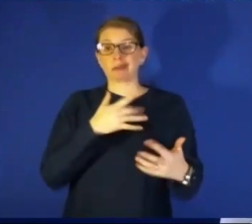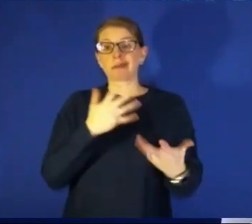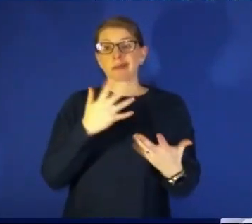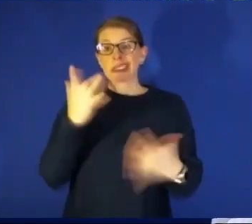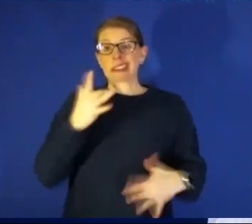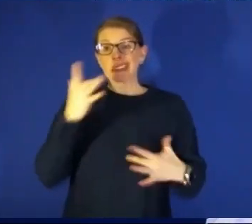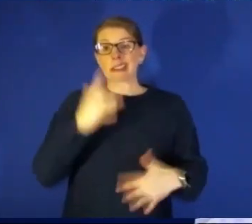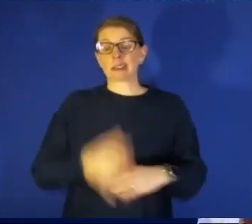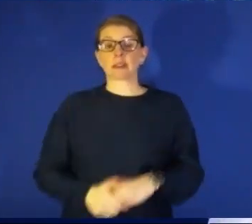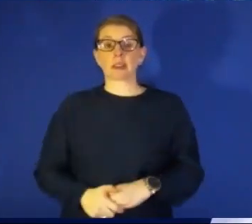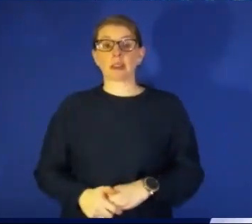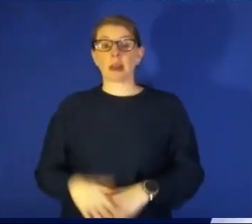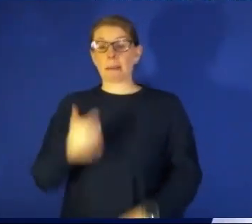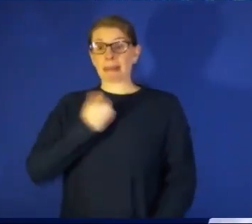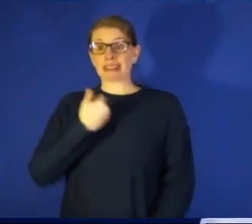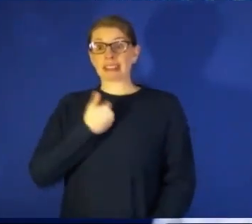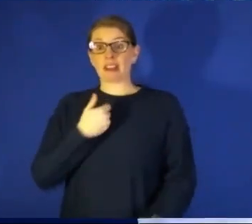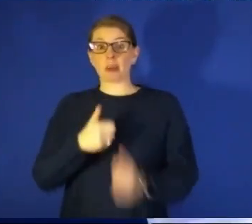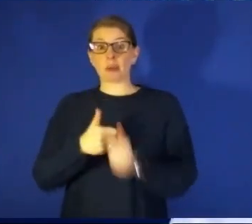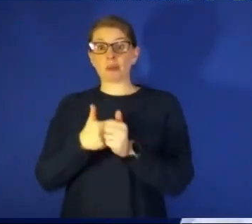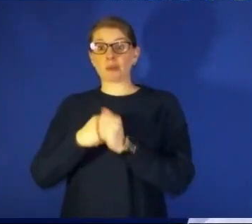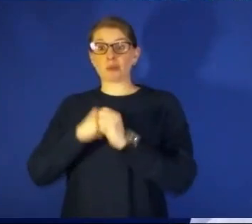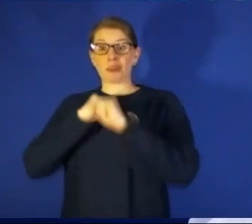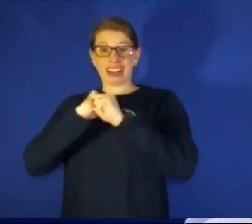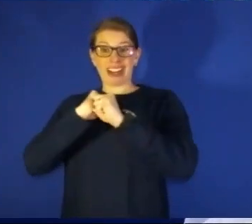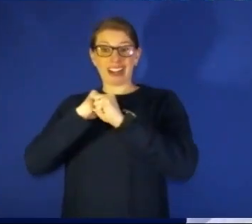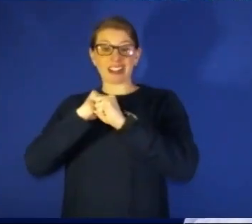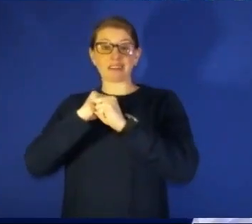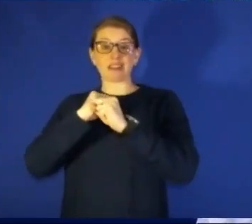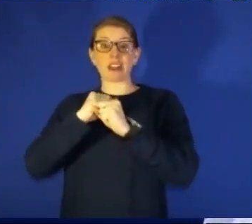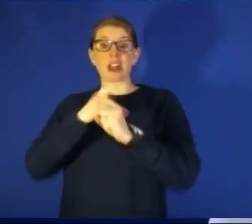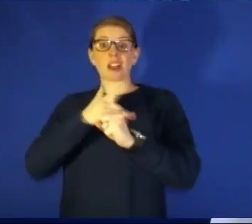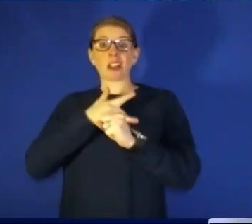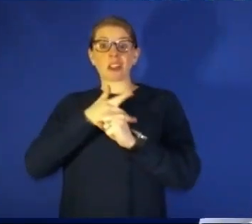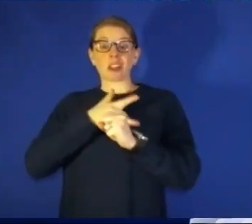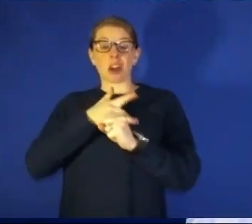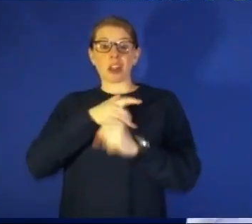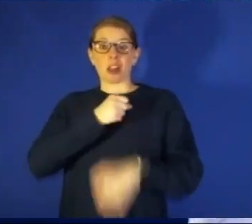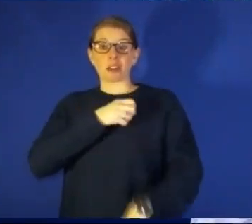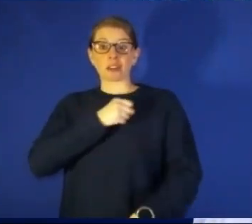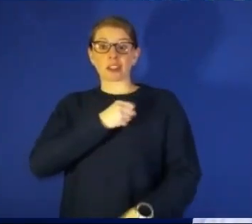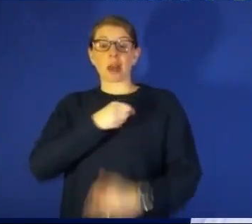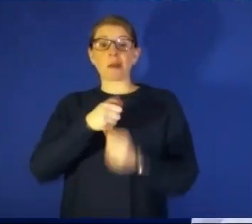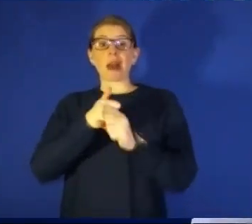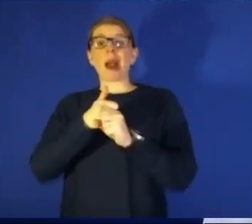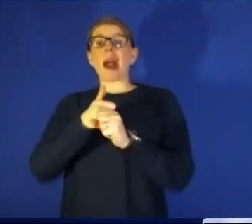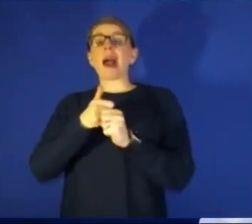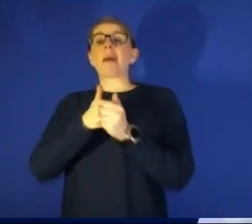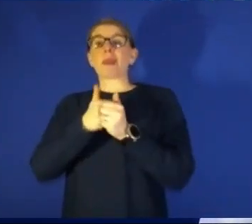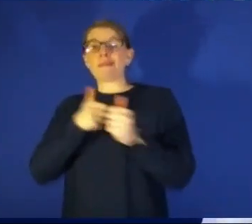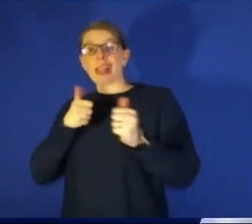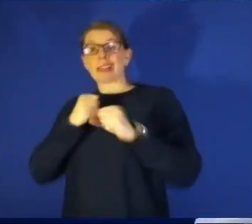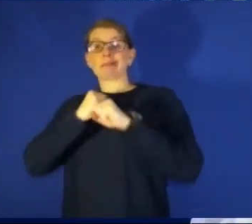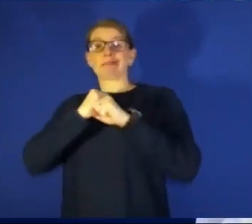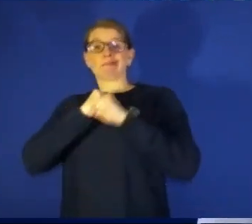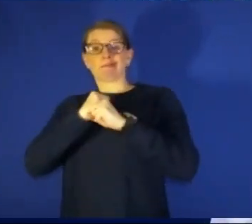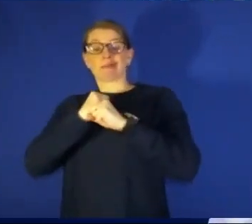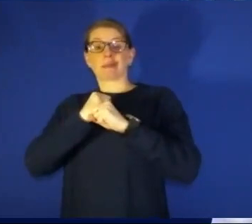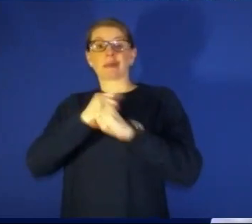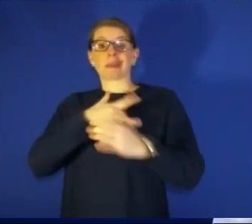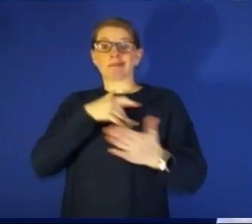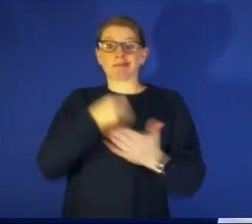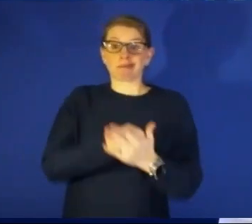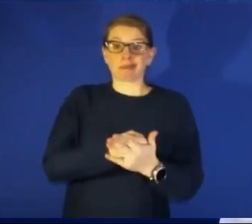of what I do as preventive cardiology. So I'm trying to prevent the heart attack by keeping the blood pressure low, keeping the cholesterol under control,